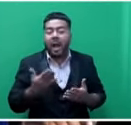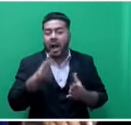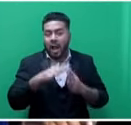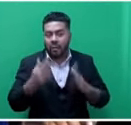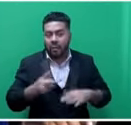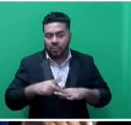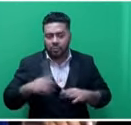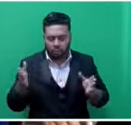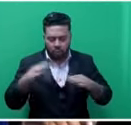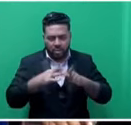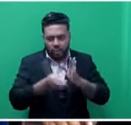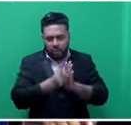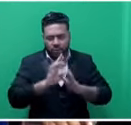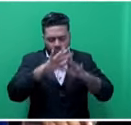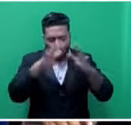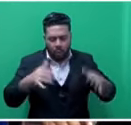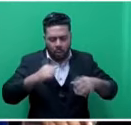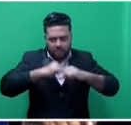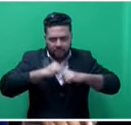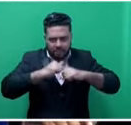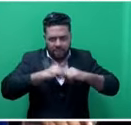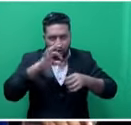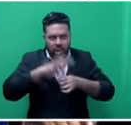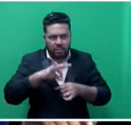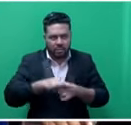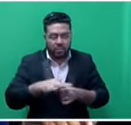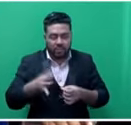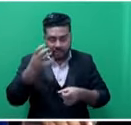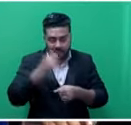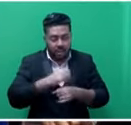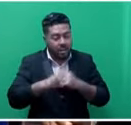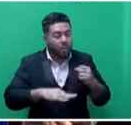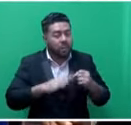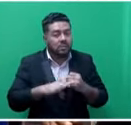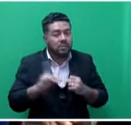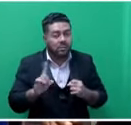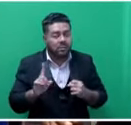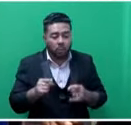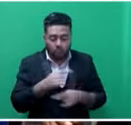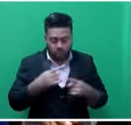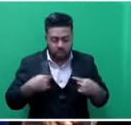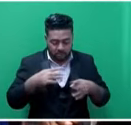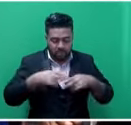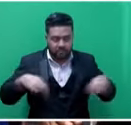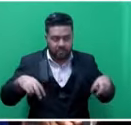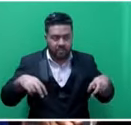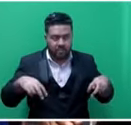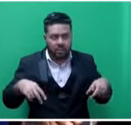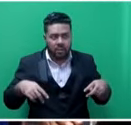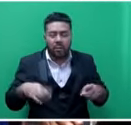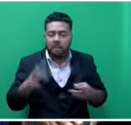review of the whole legislative framework for elections. Finally, Mr. Speaker, sir, we from this side of the House make